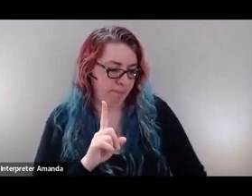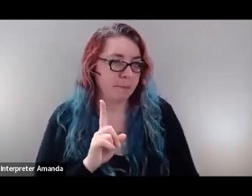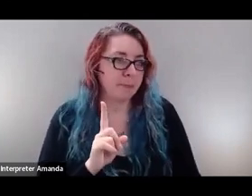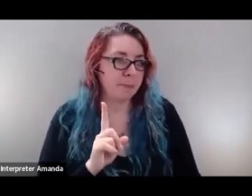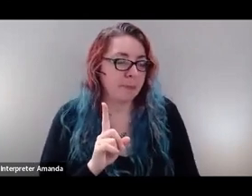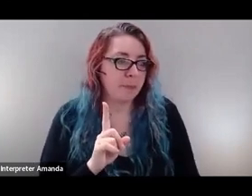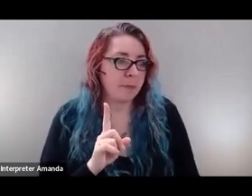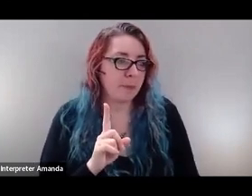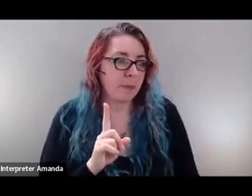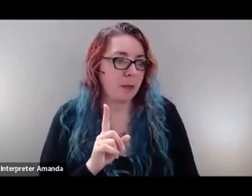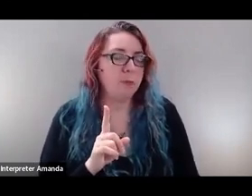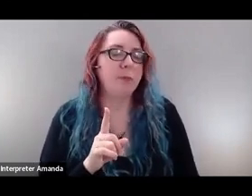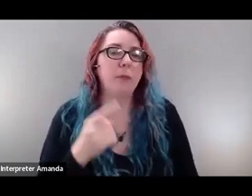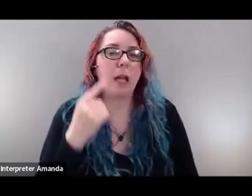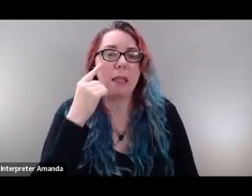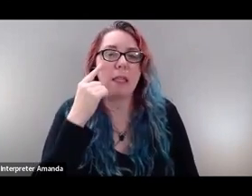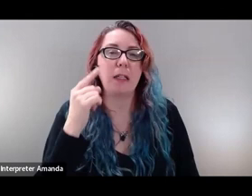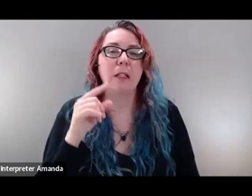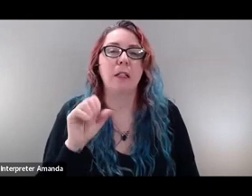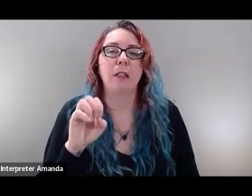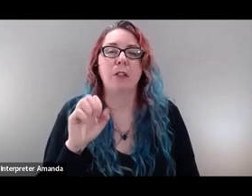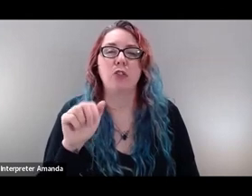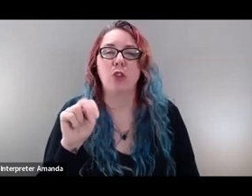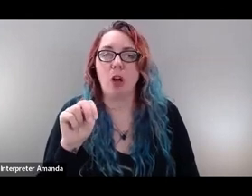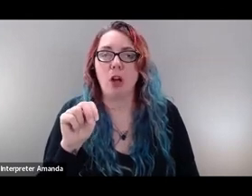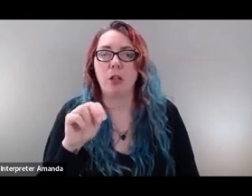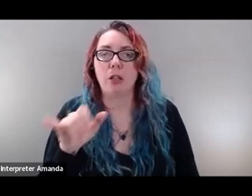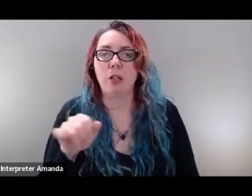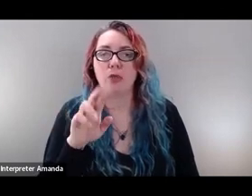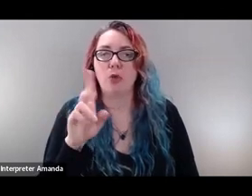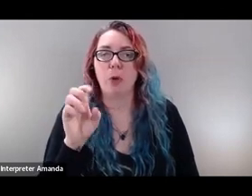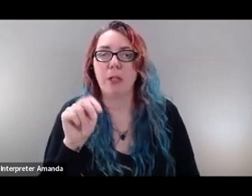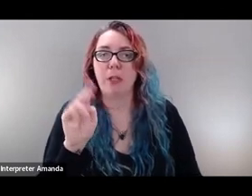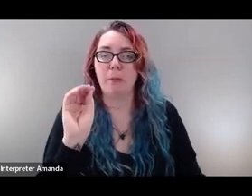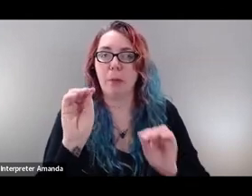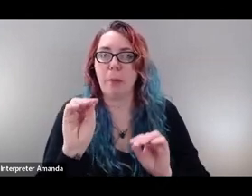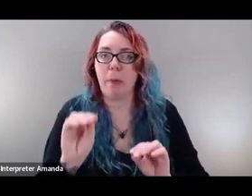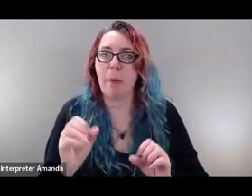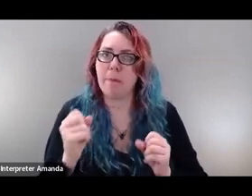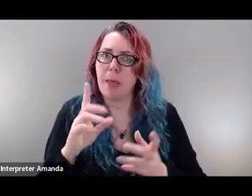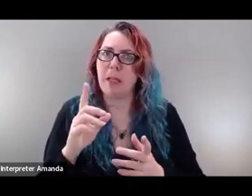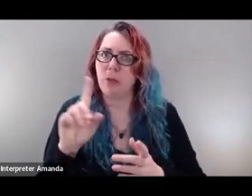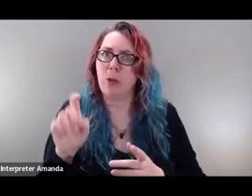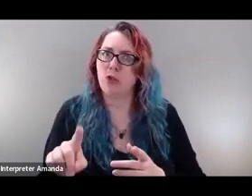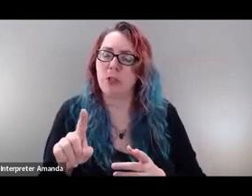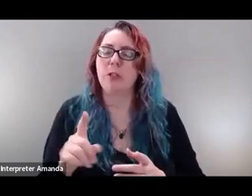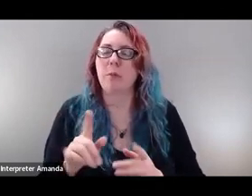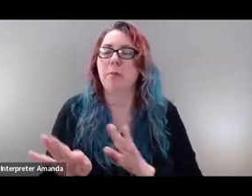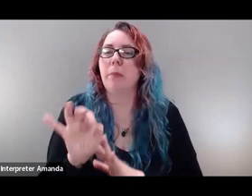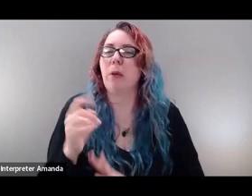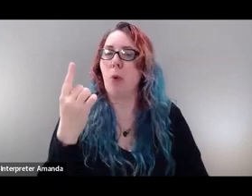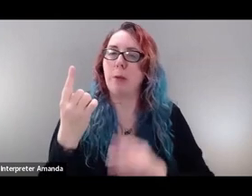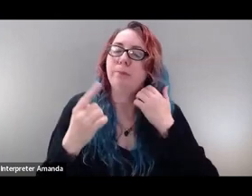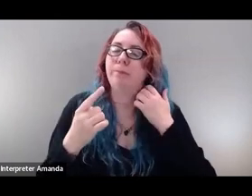I think Sean Jordan had so many lovely questions in the chat. One of the ones that maybe I'll start by